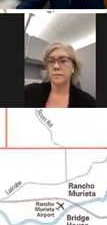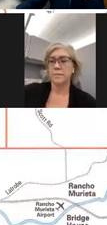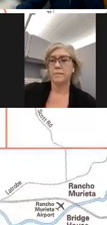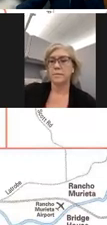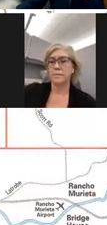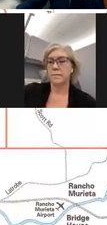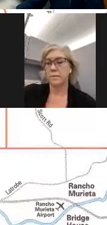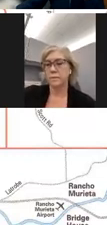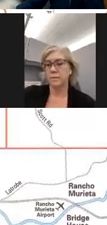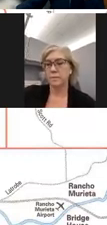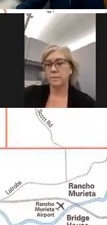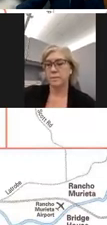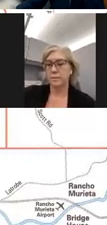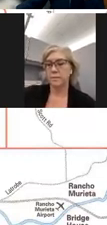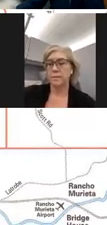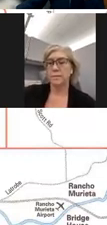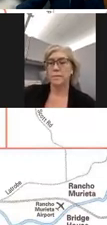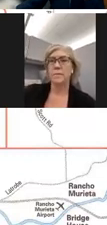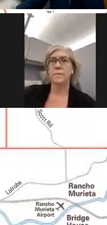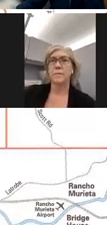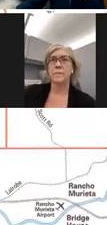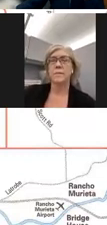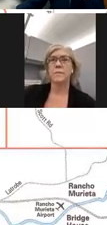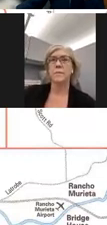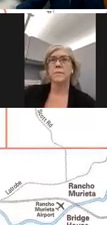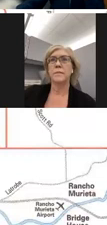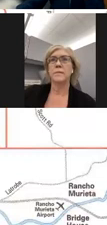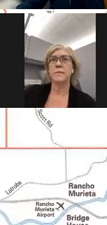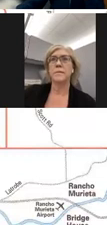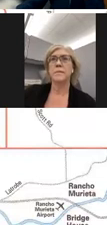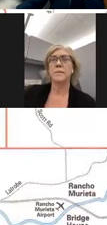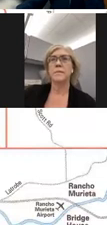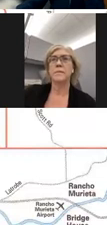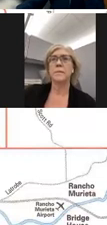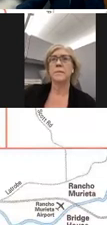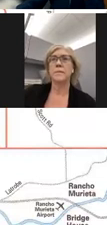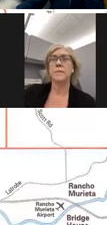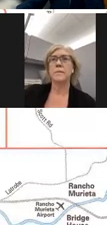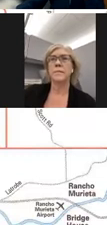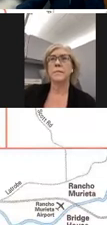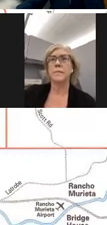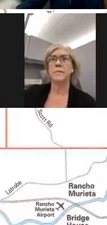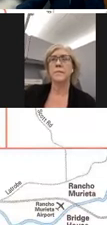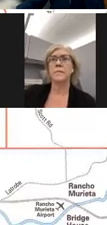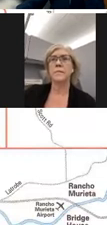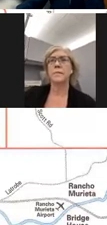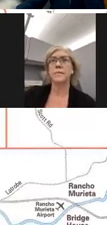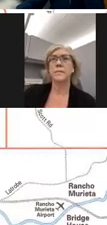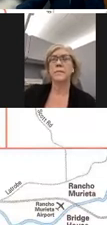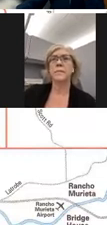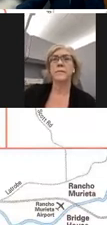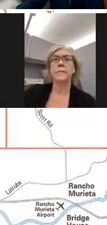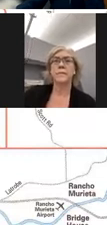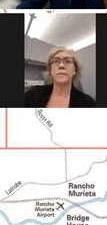It also gives you information on the languages that are actually spoken by the staff that work in those centers so that we can provide